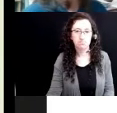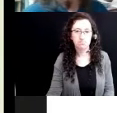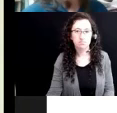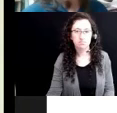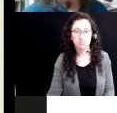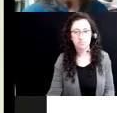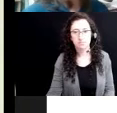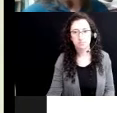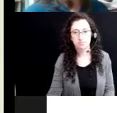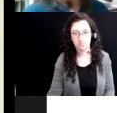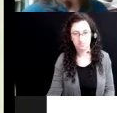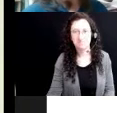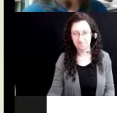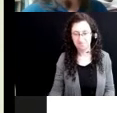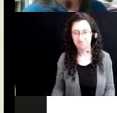out